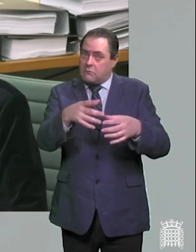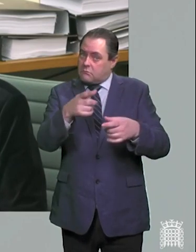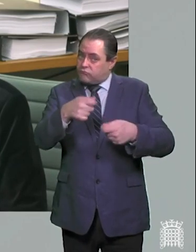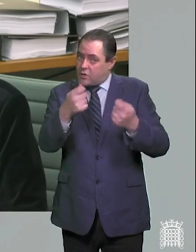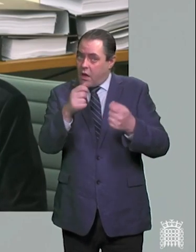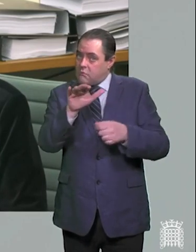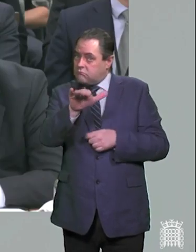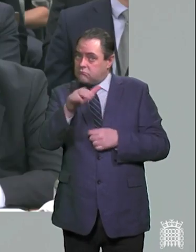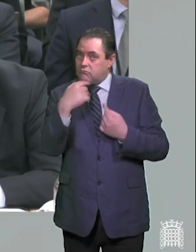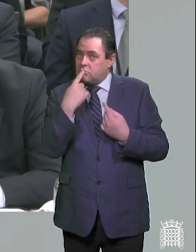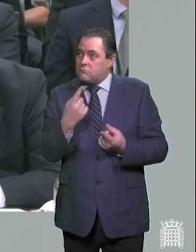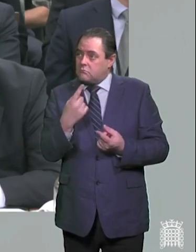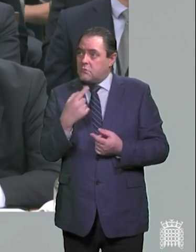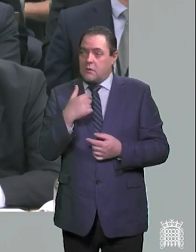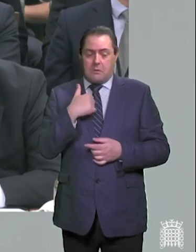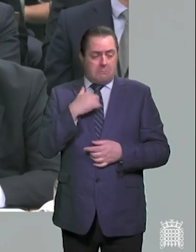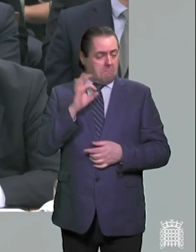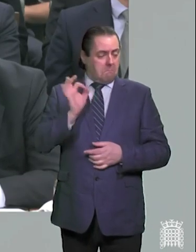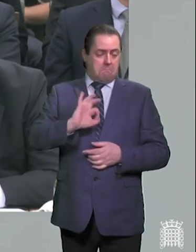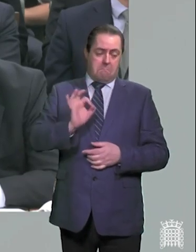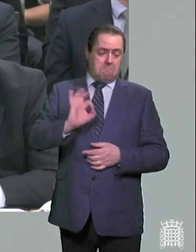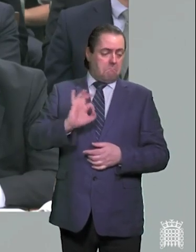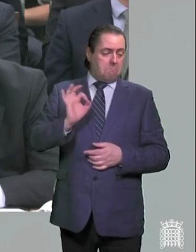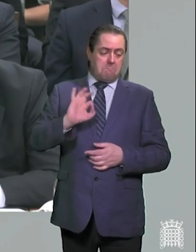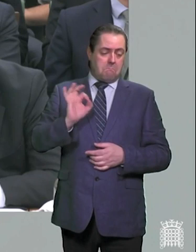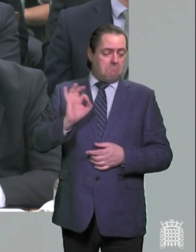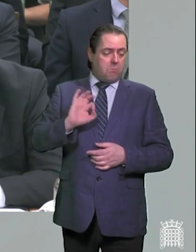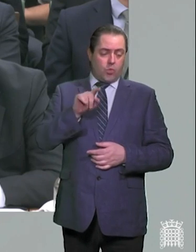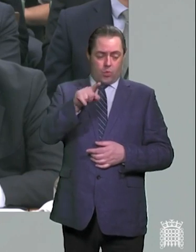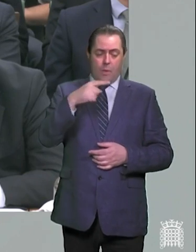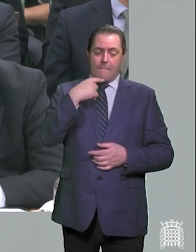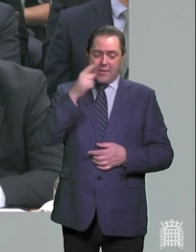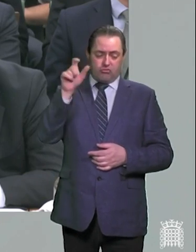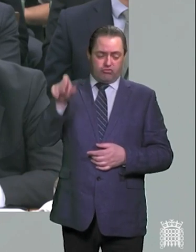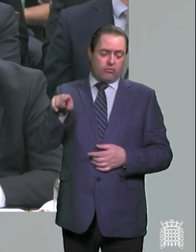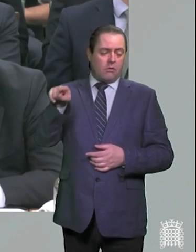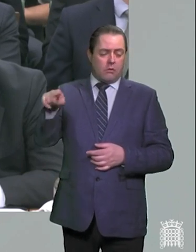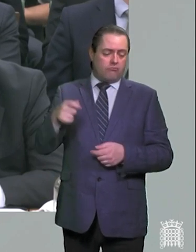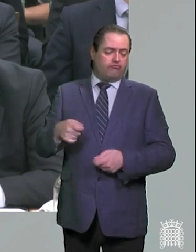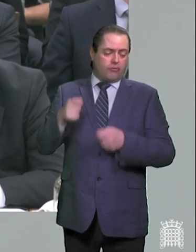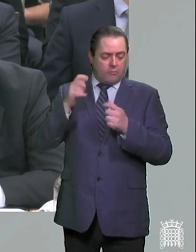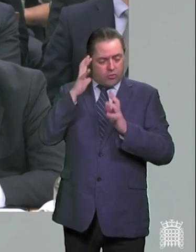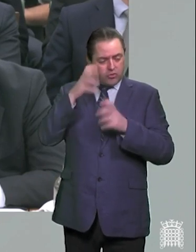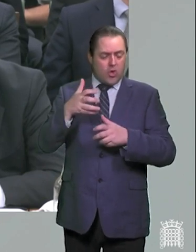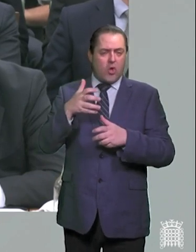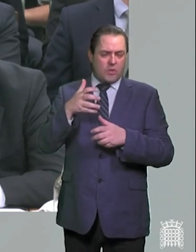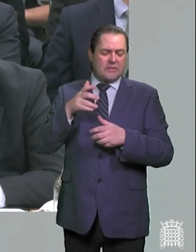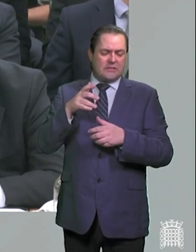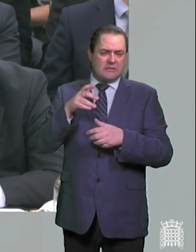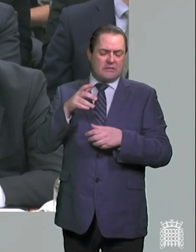guidance raised directly with you at the time? No, and the individual that you mentioned who raised concerns, Lee,